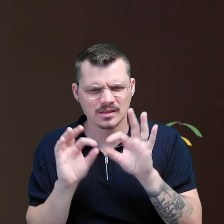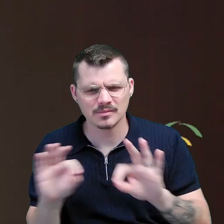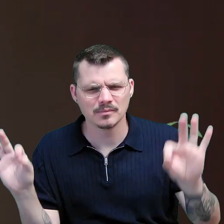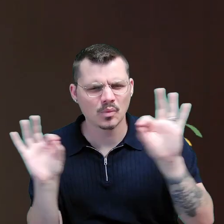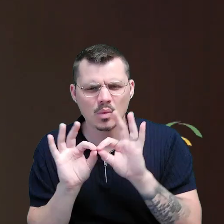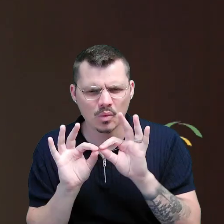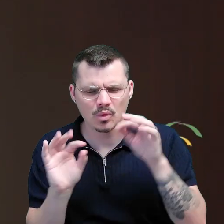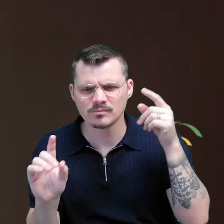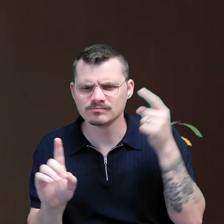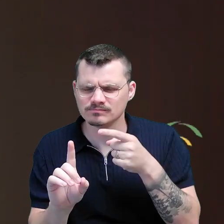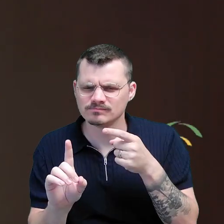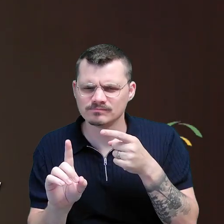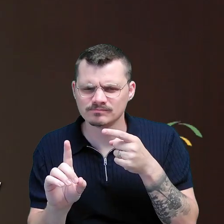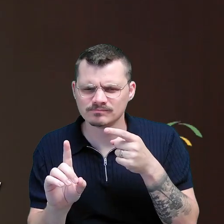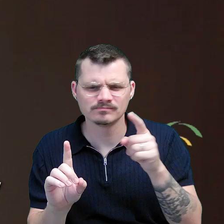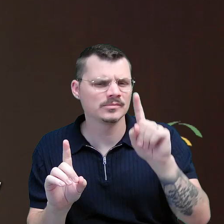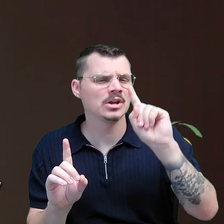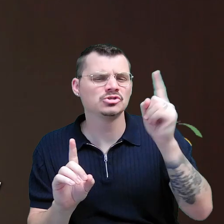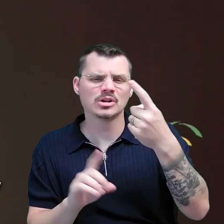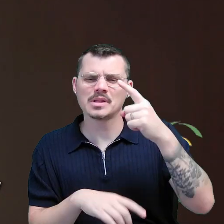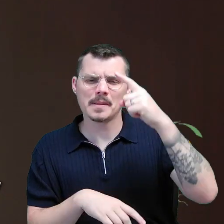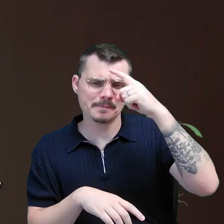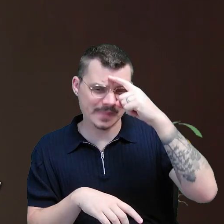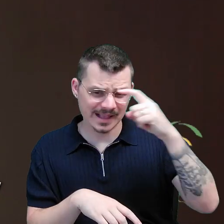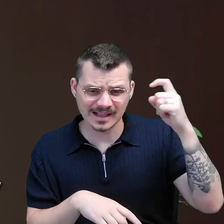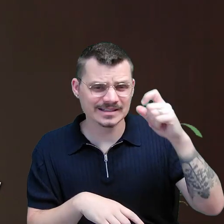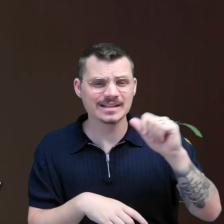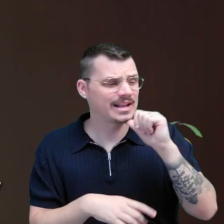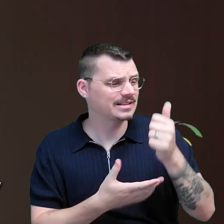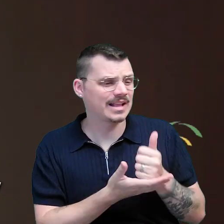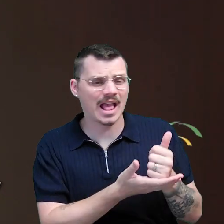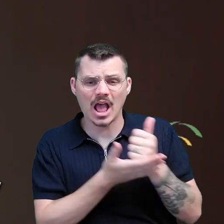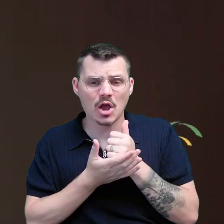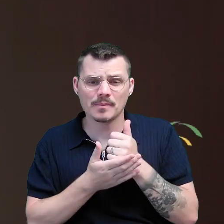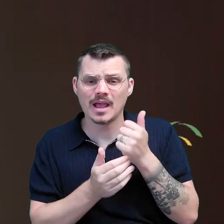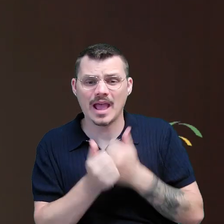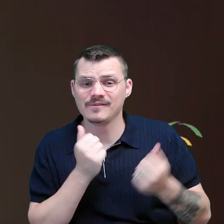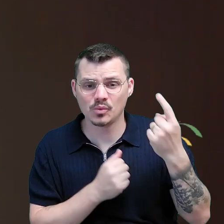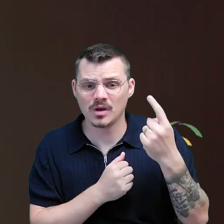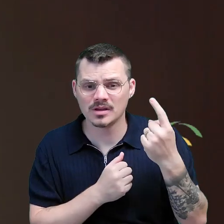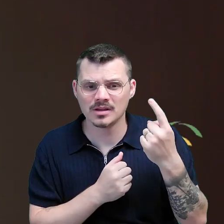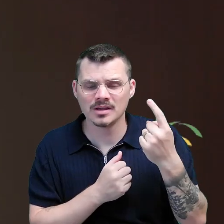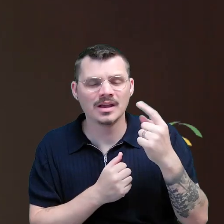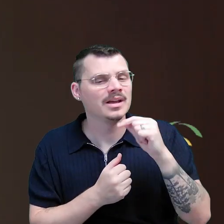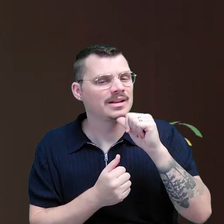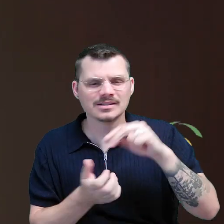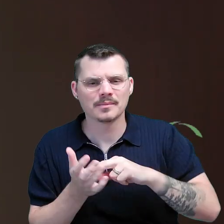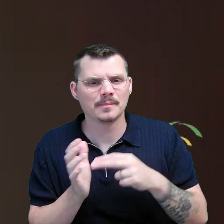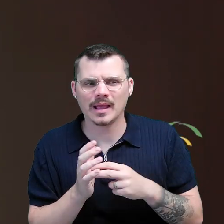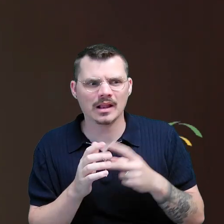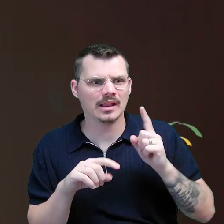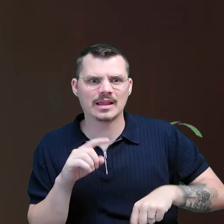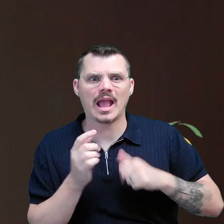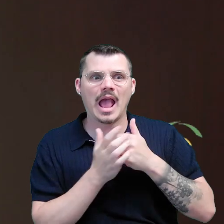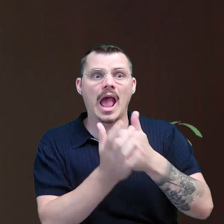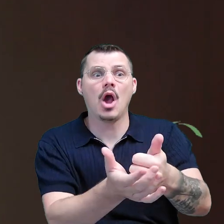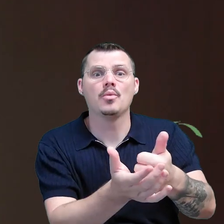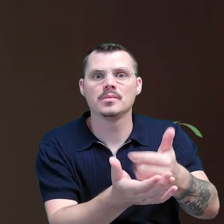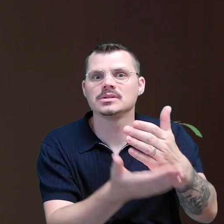it? Just because it doesn't help everybody doesn't mean it can't help